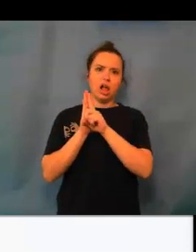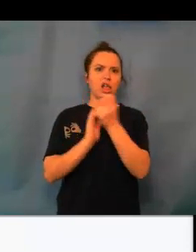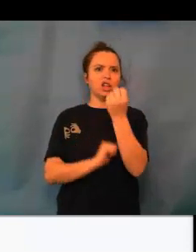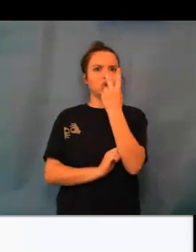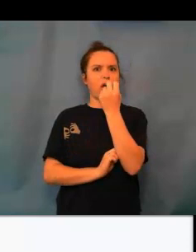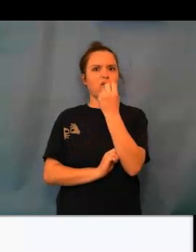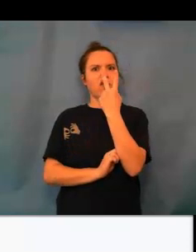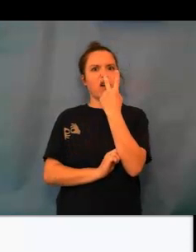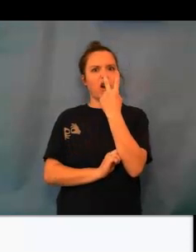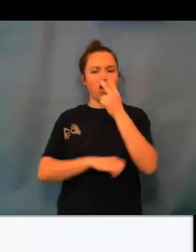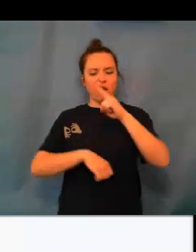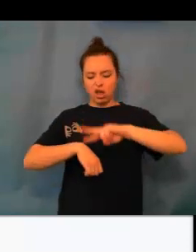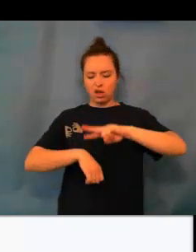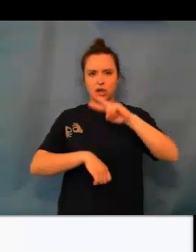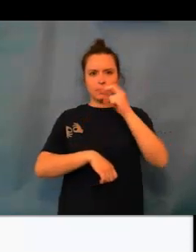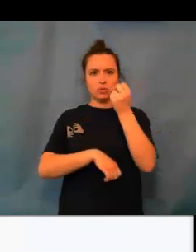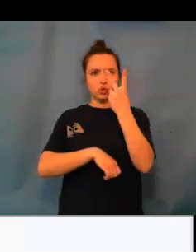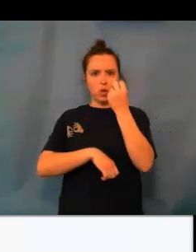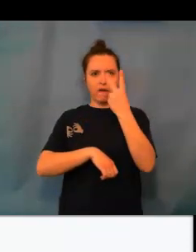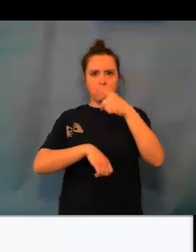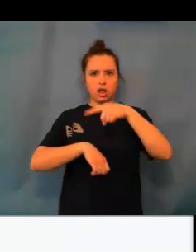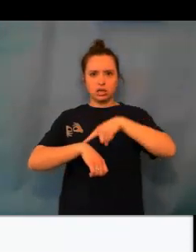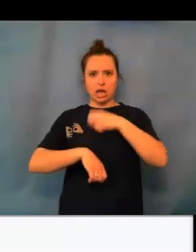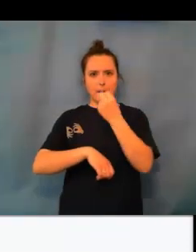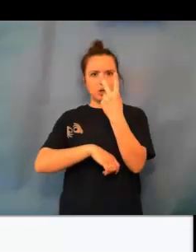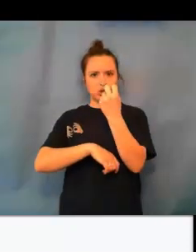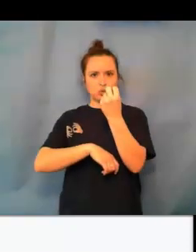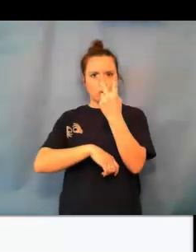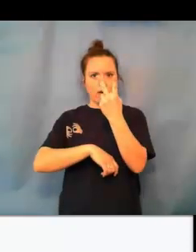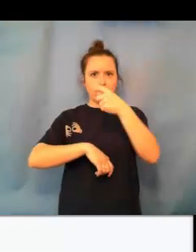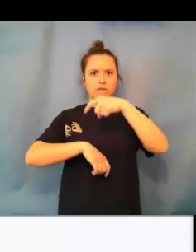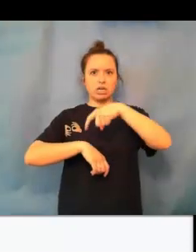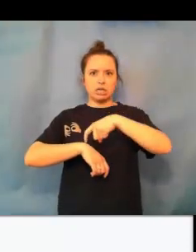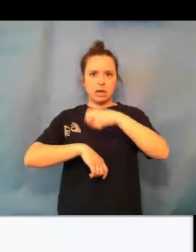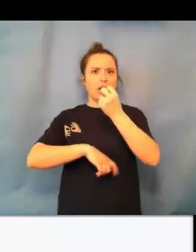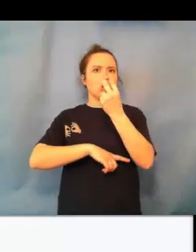12. So my hour is going to be 12.